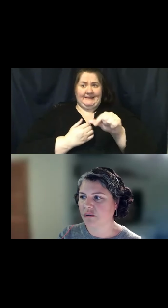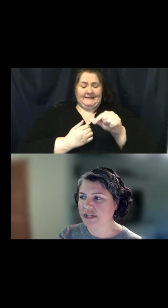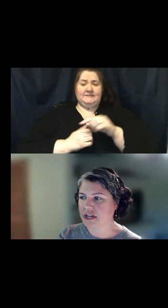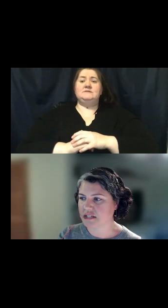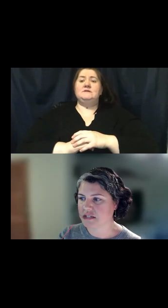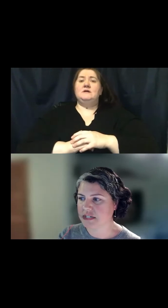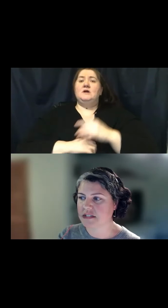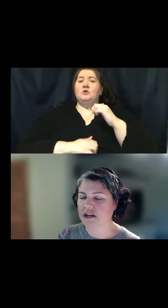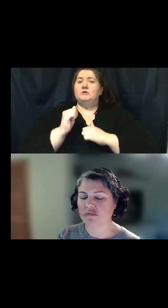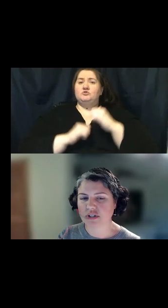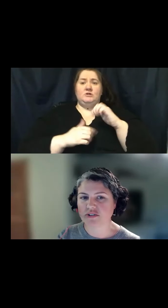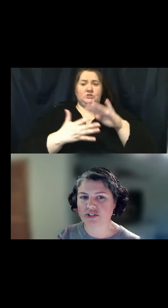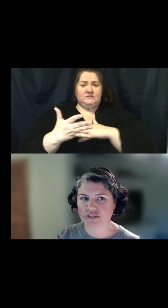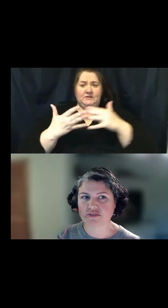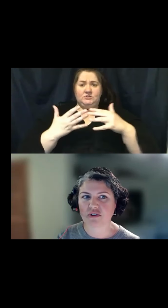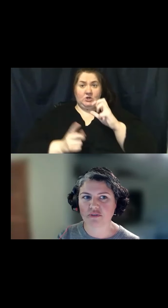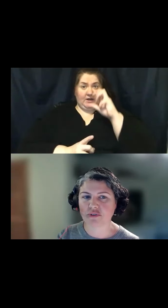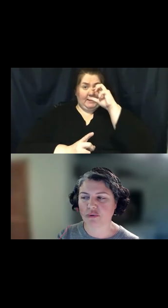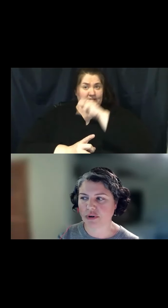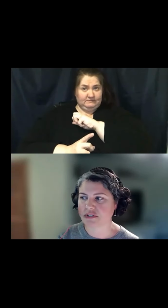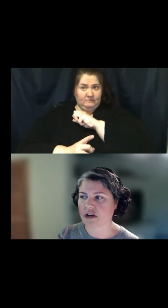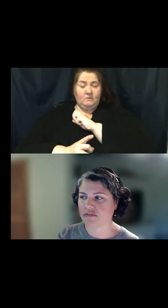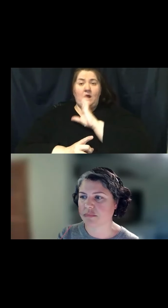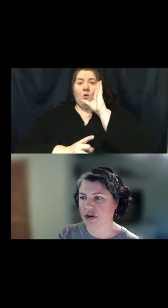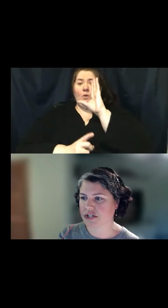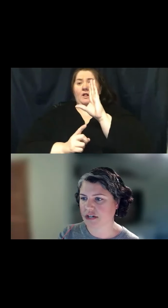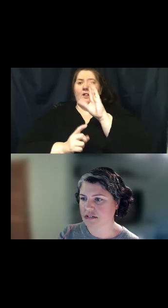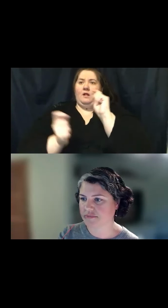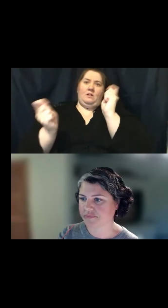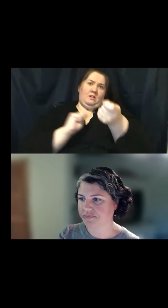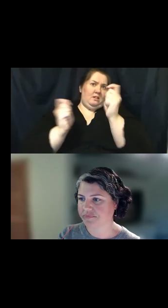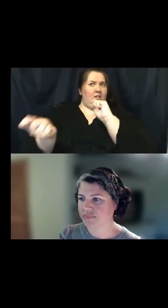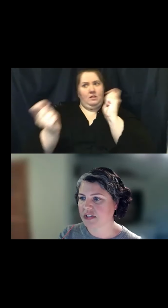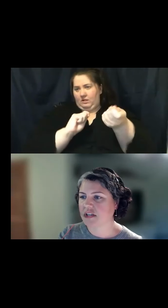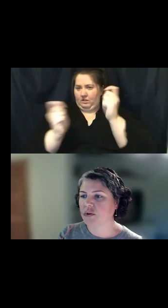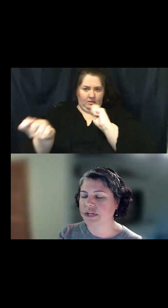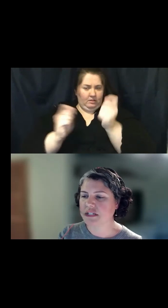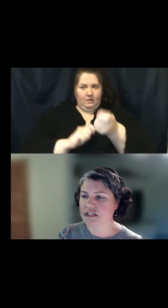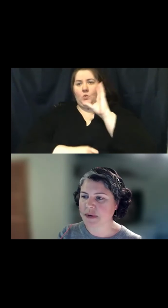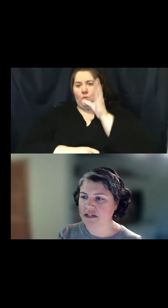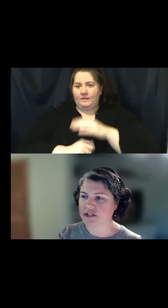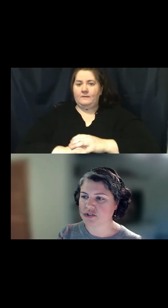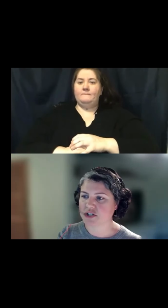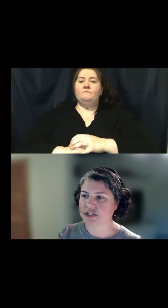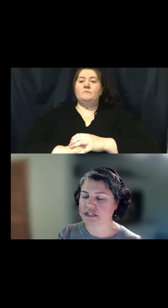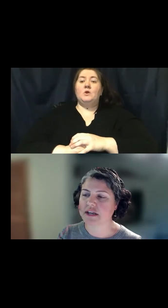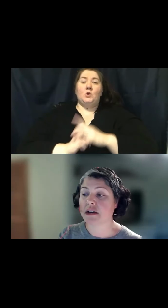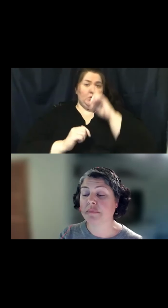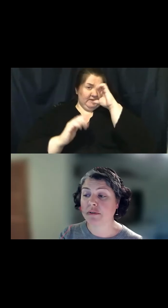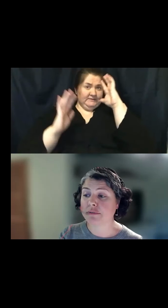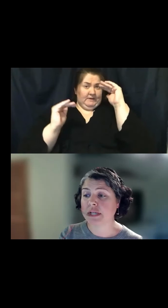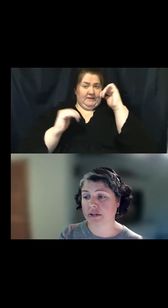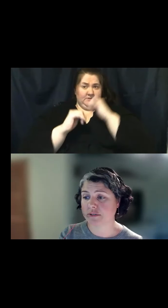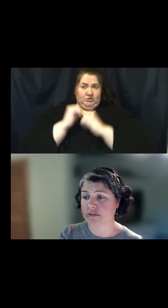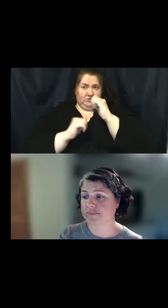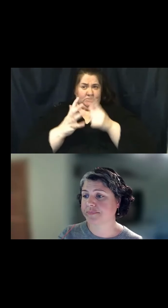are always estimates and will shift over the course of a project. We expect construction to take